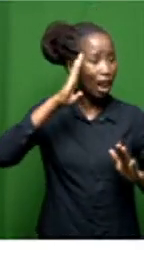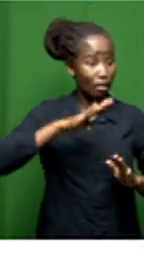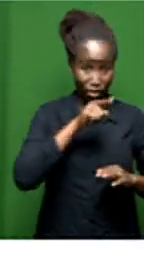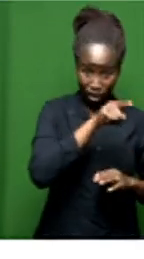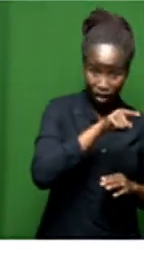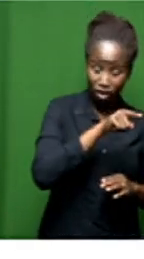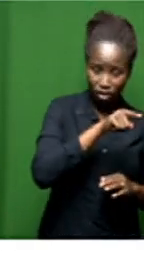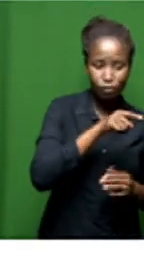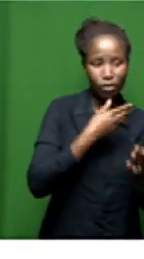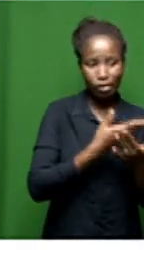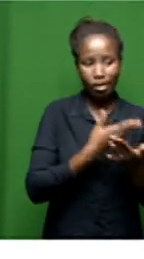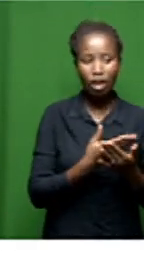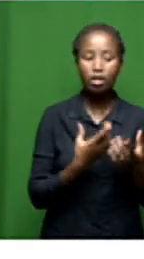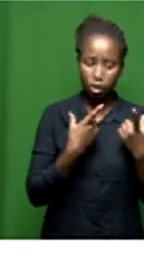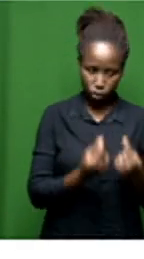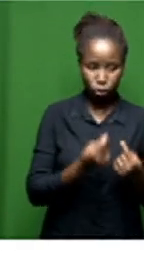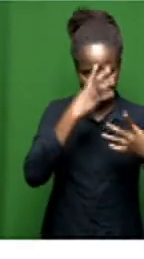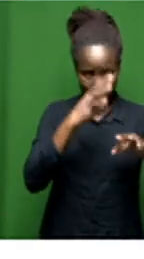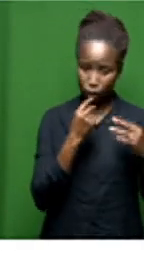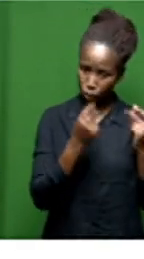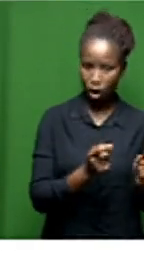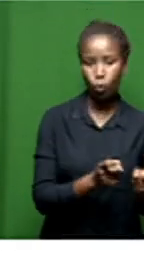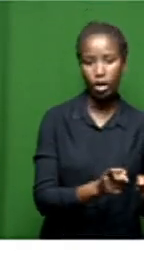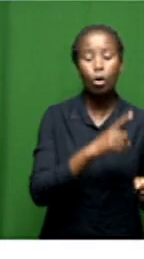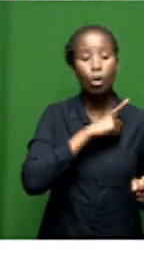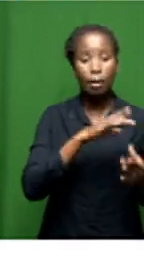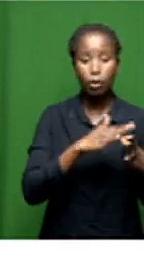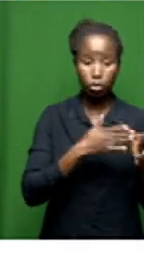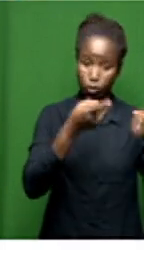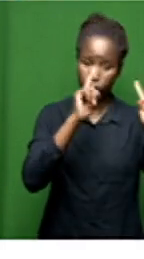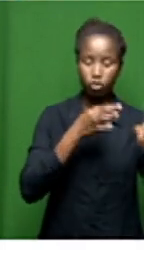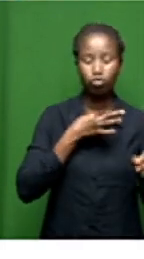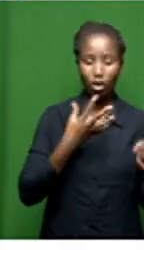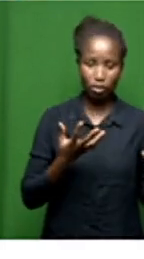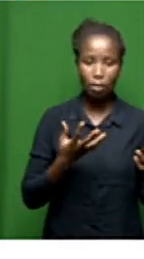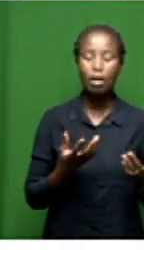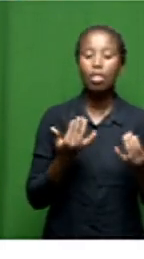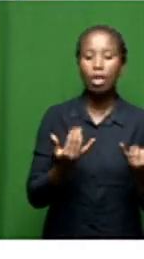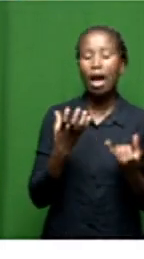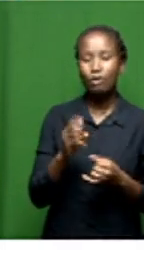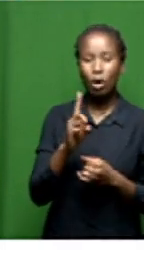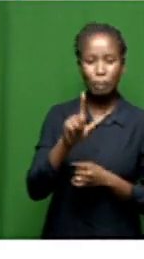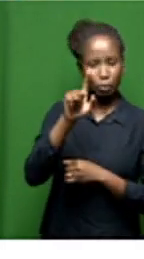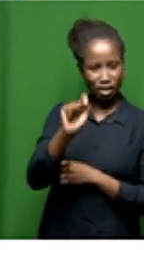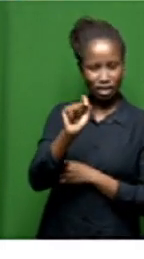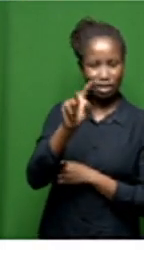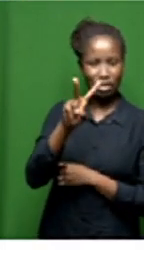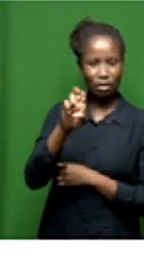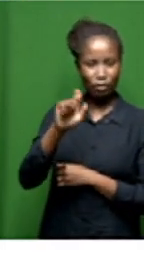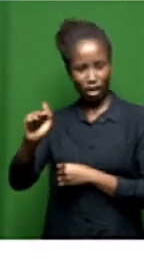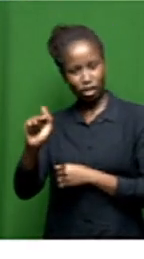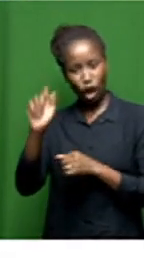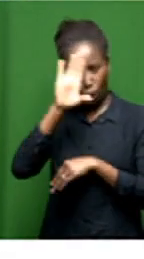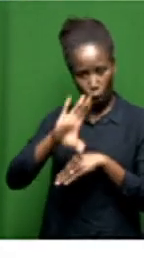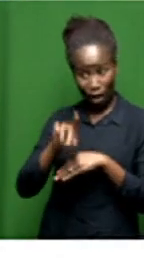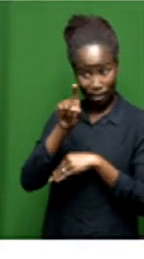residences might have to go into that decision far quicker, versus TVETs or universities that have more abilities